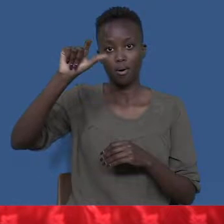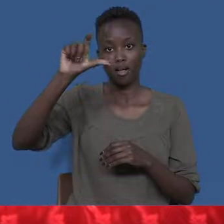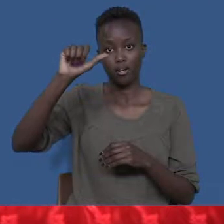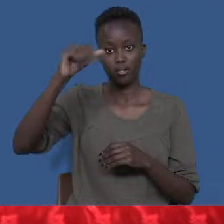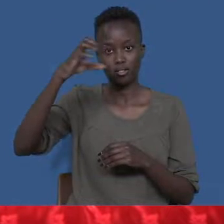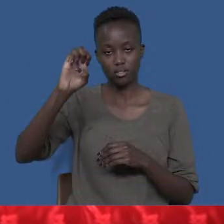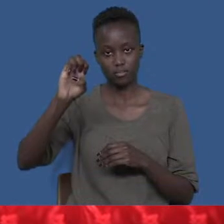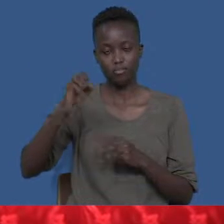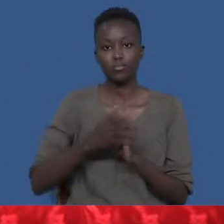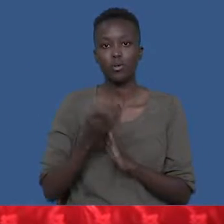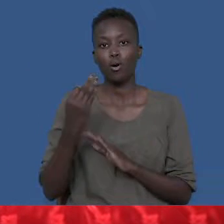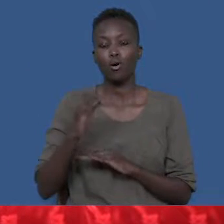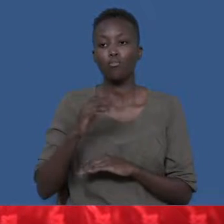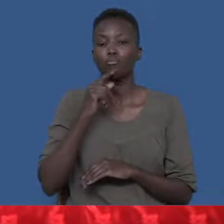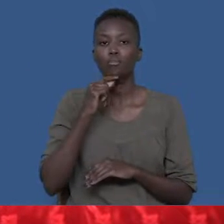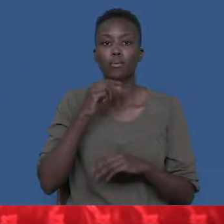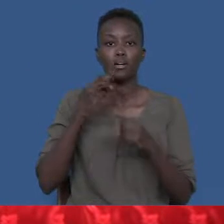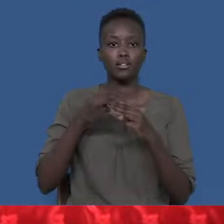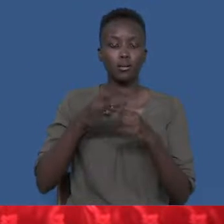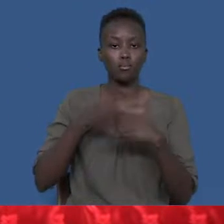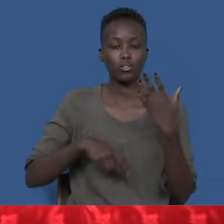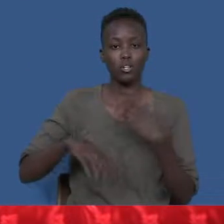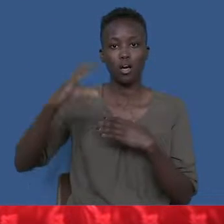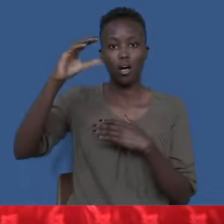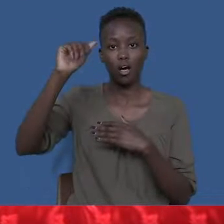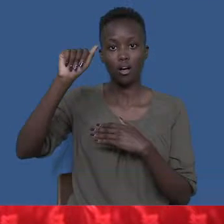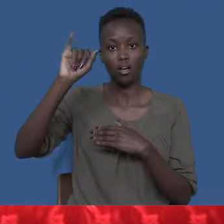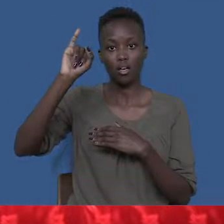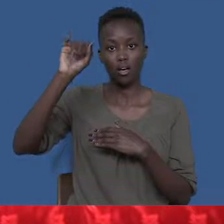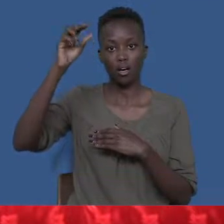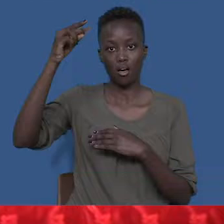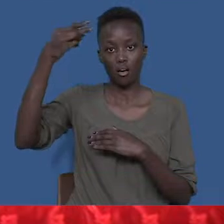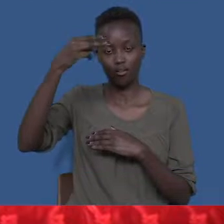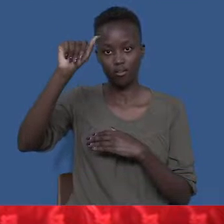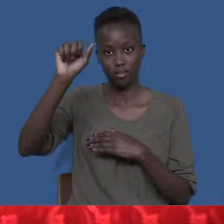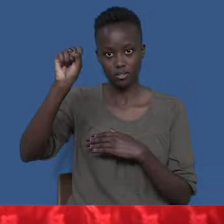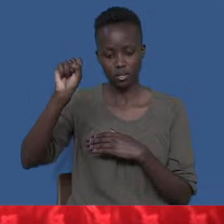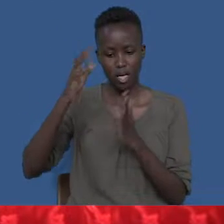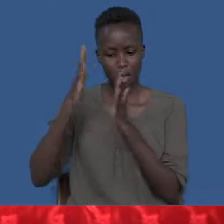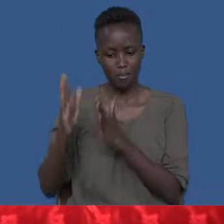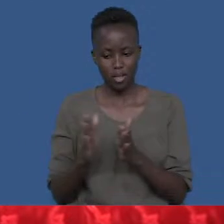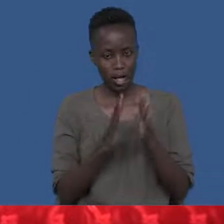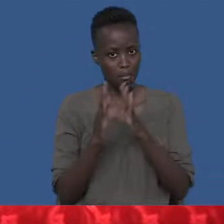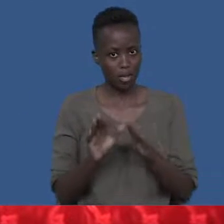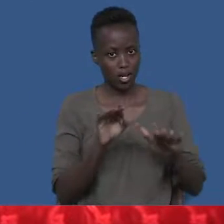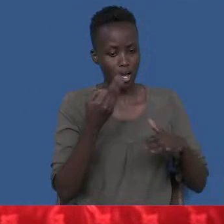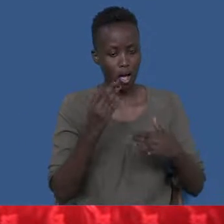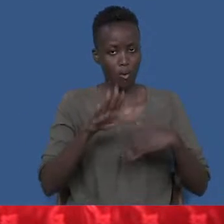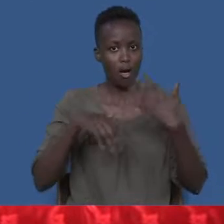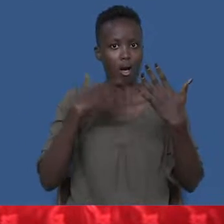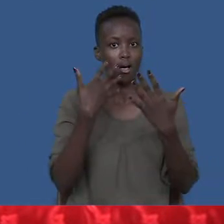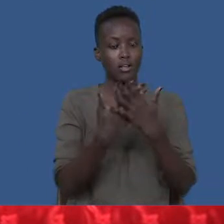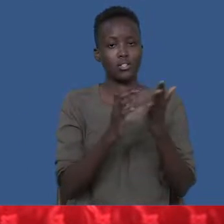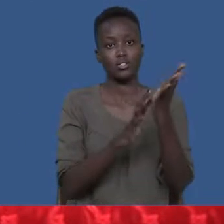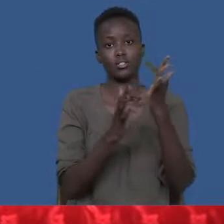high priest, whose name was Caiaphas, and they plotted to arrest Jesus in